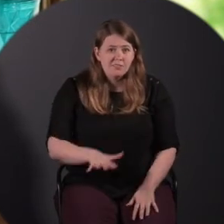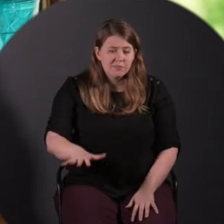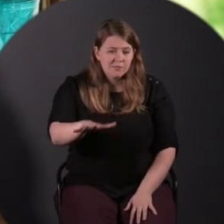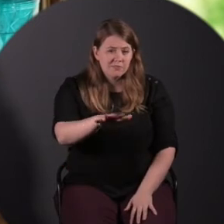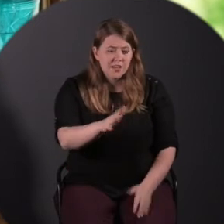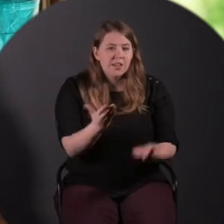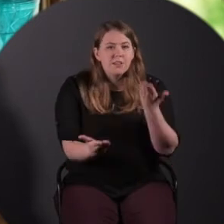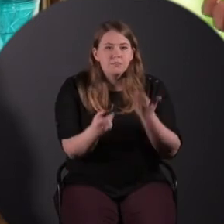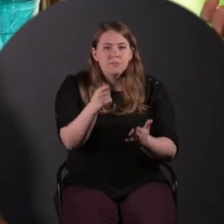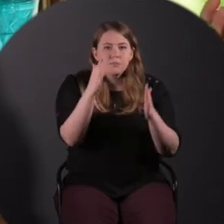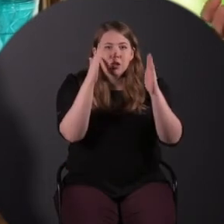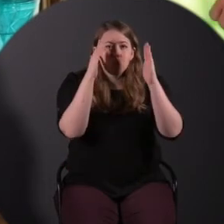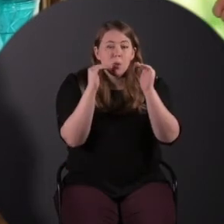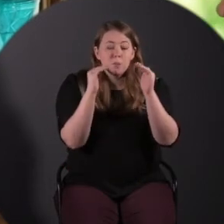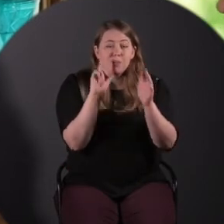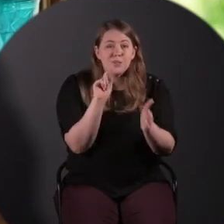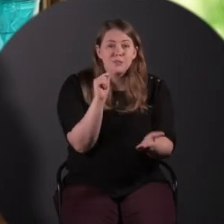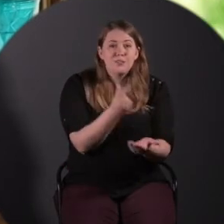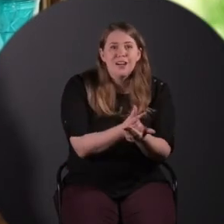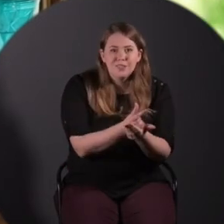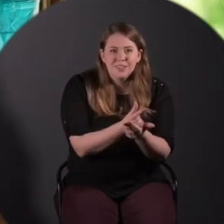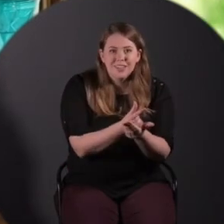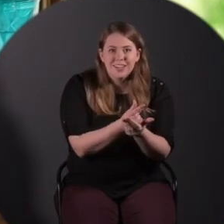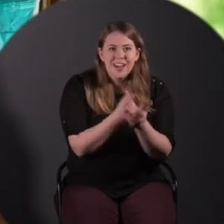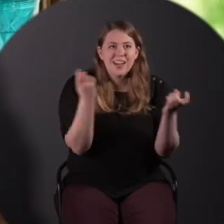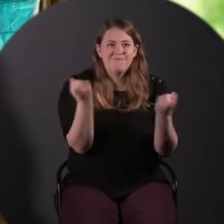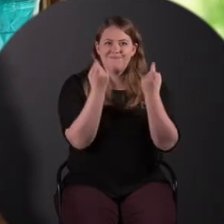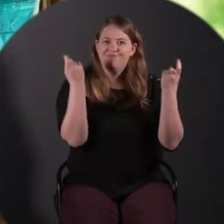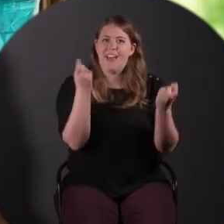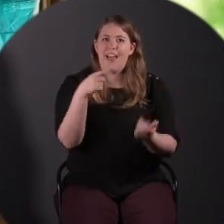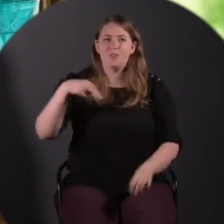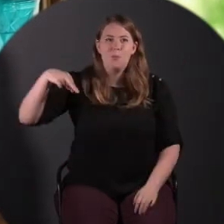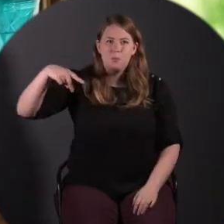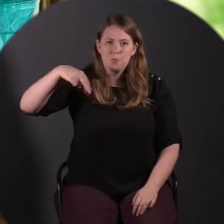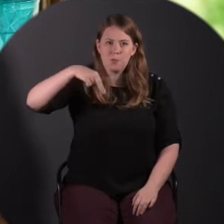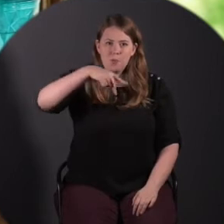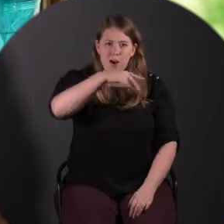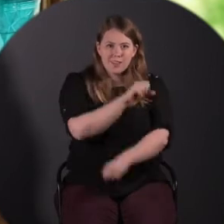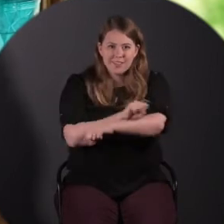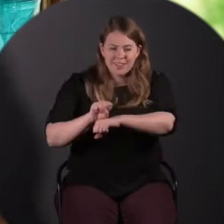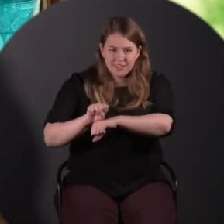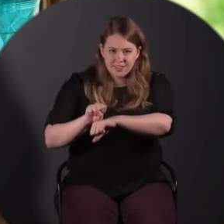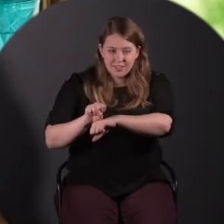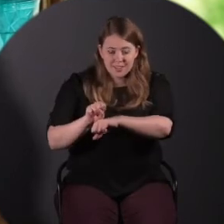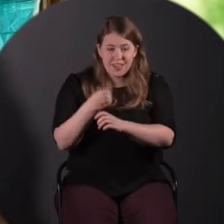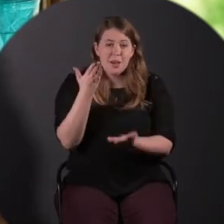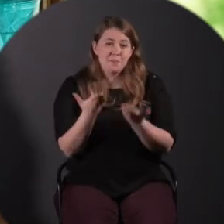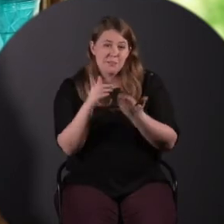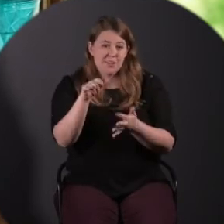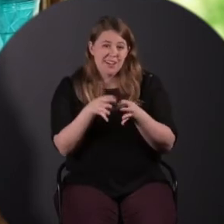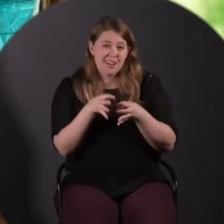that you would finish your graduation and be able to walk across the stage. Some of you had to postpone a